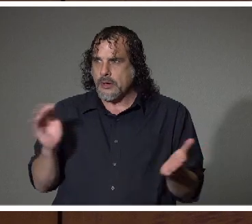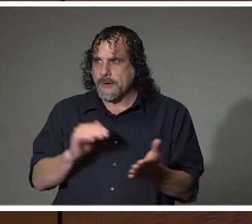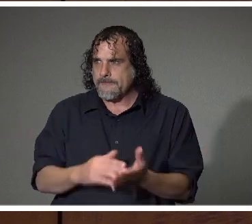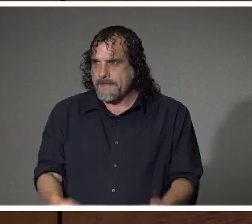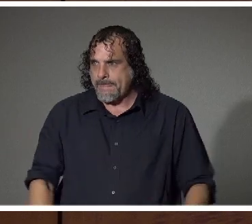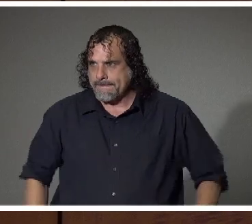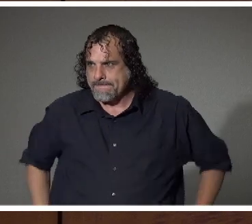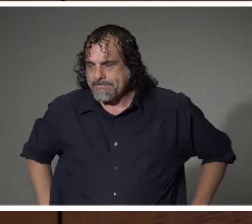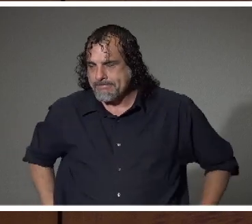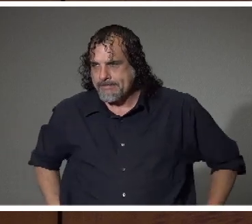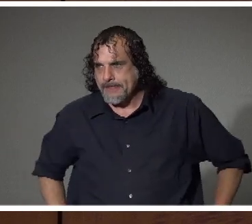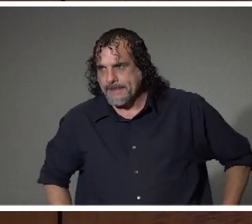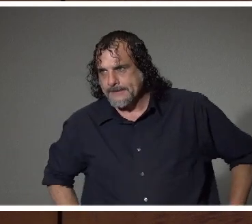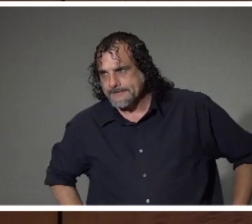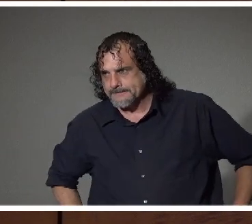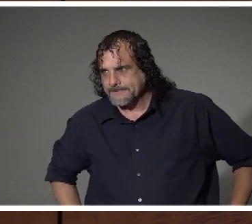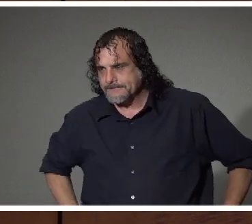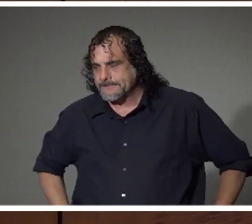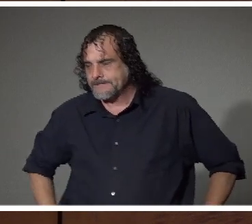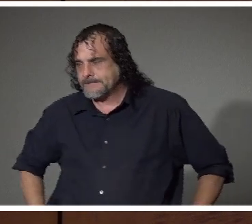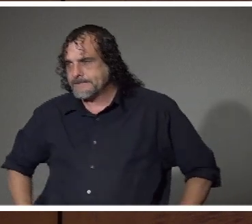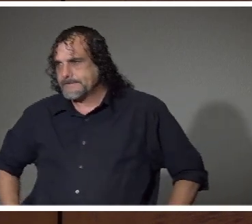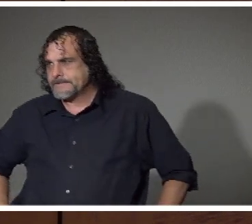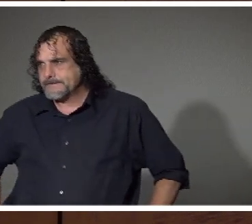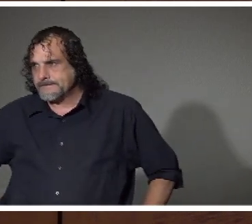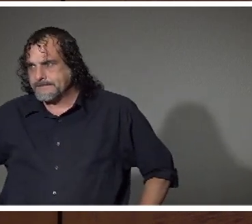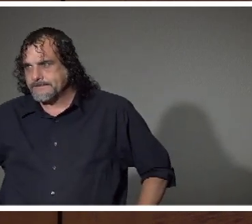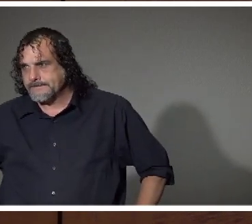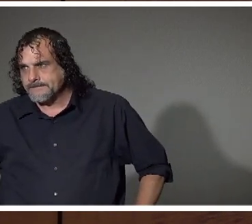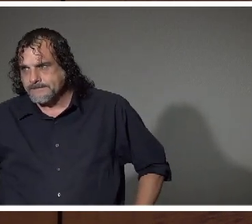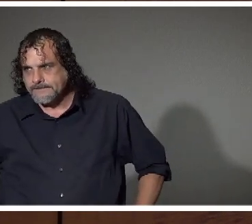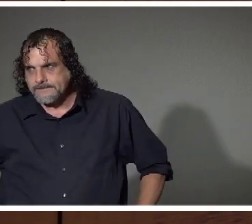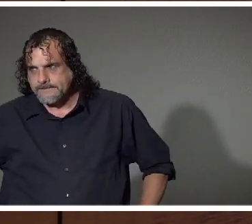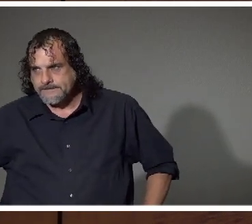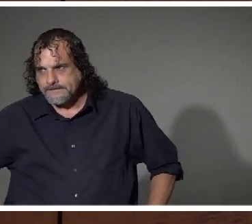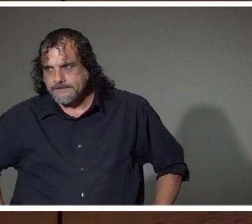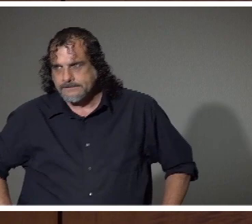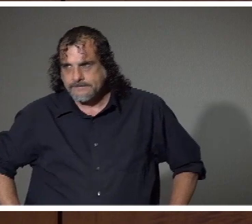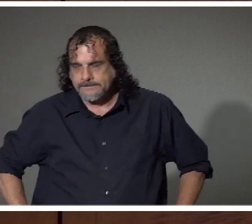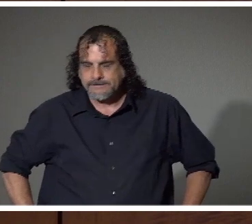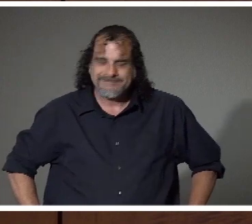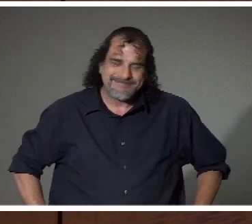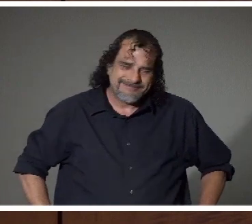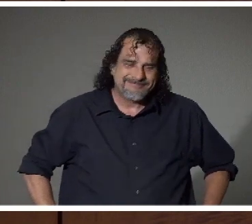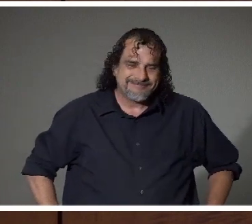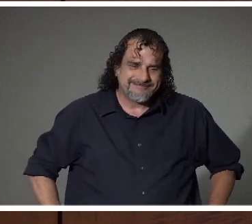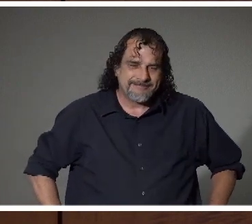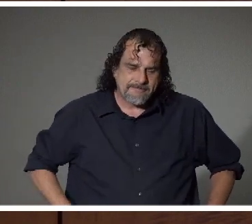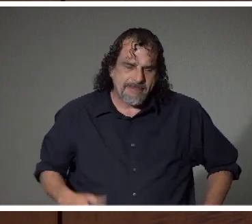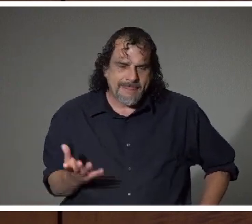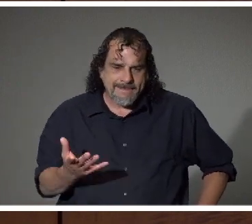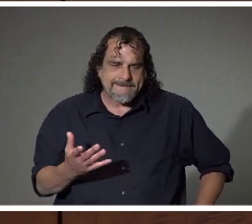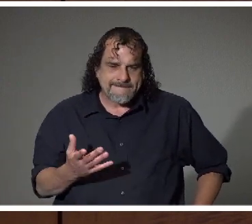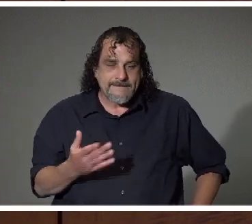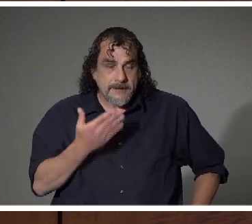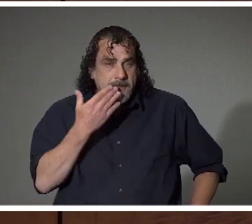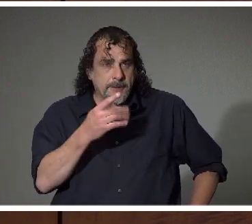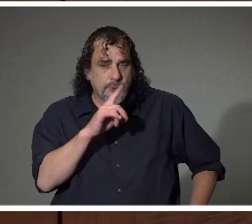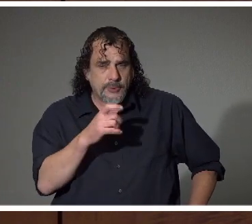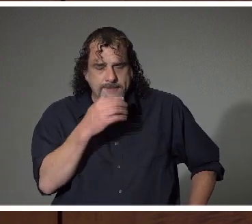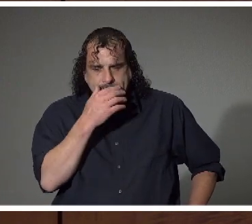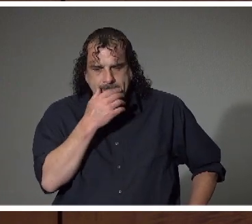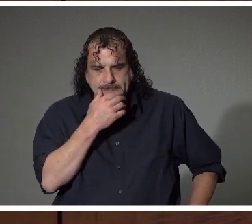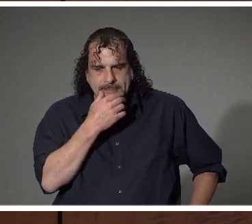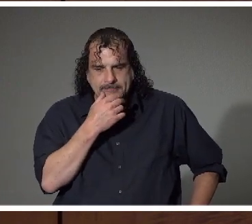it's safe to begin reopening the state in a broad way? Yeah, thank you. Great question. So